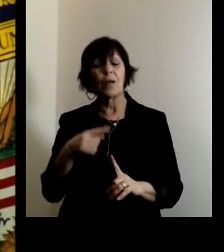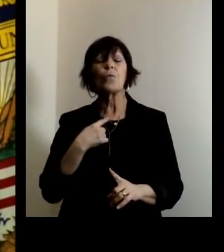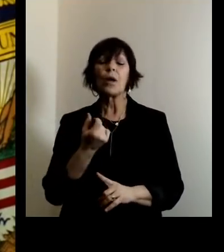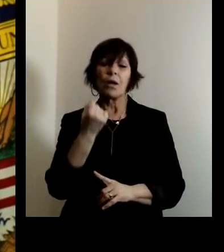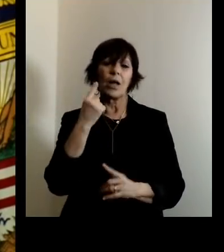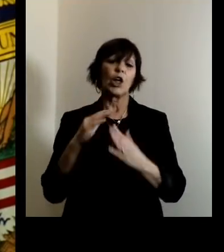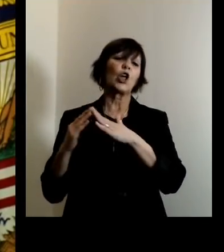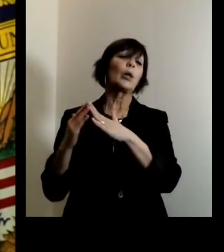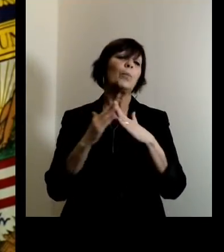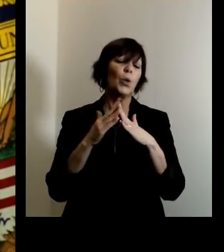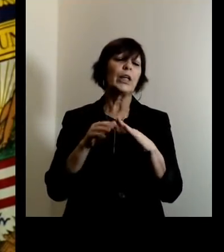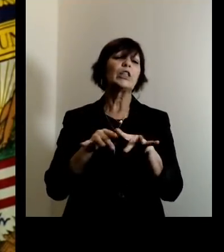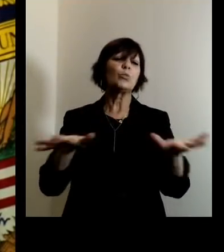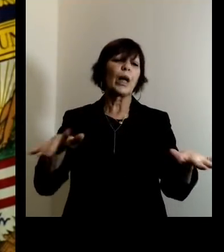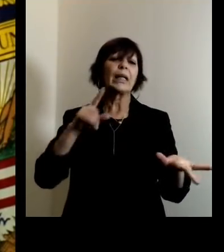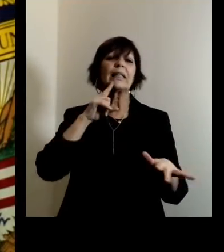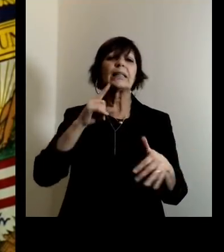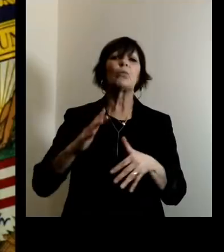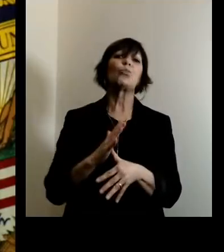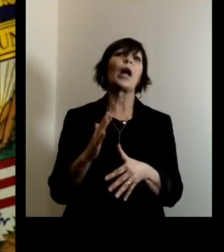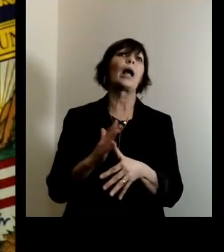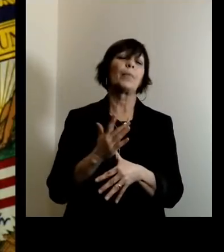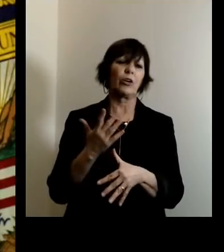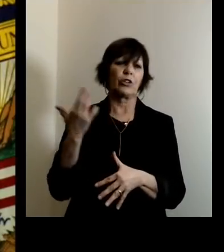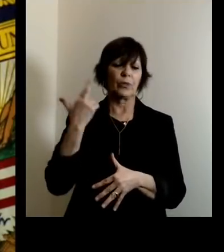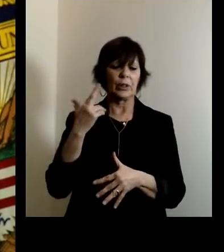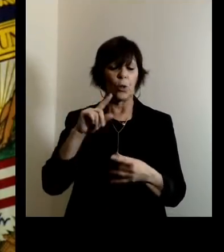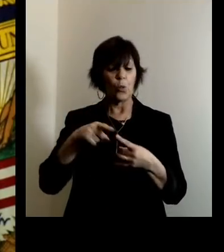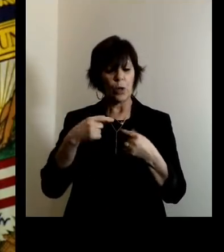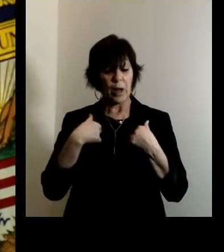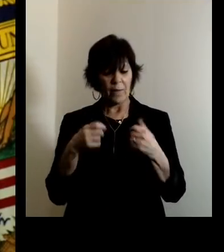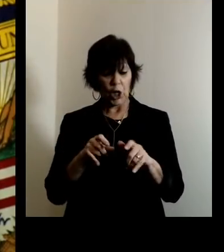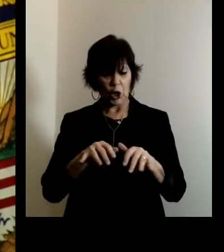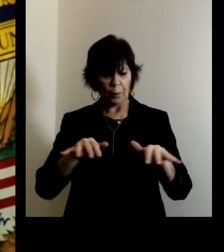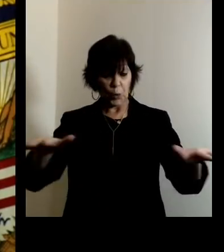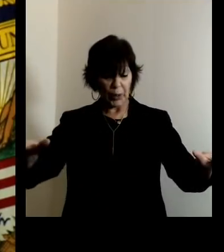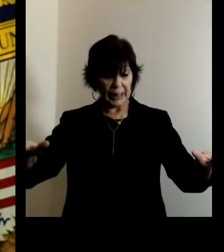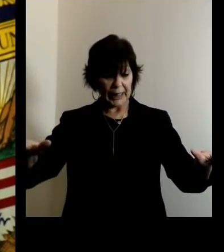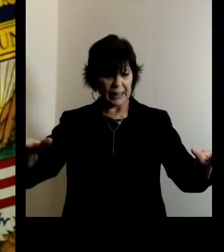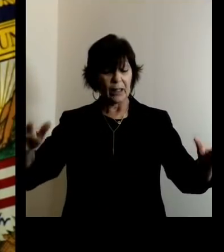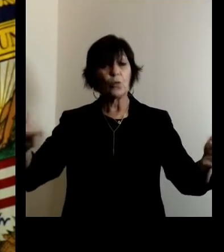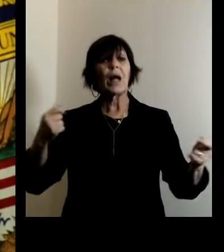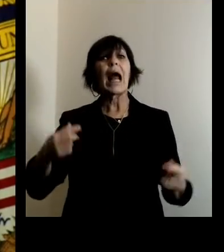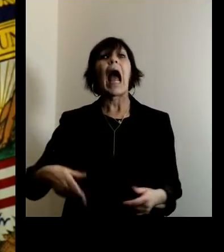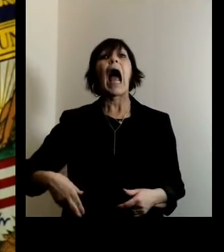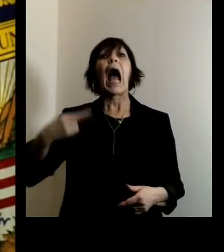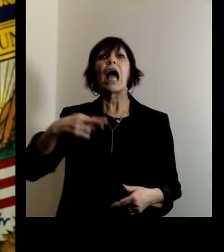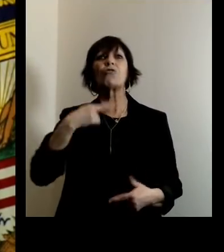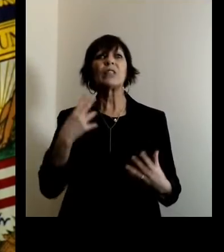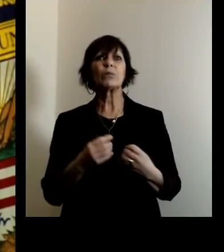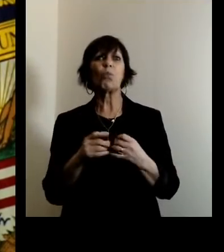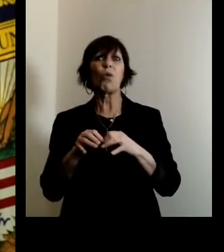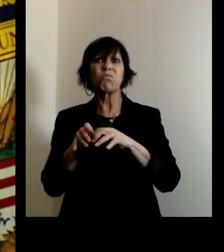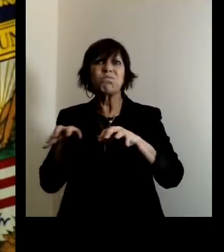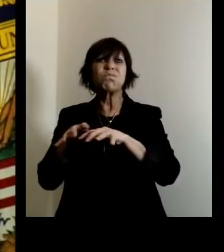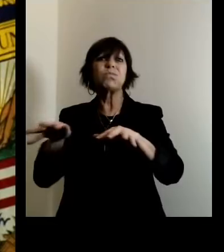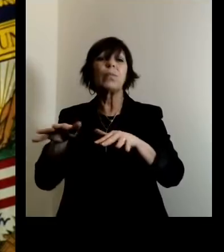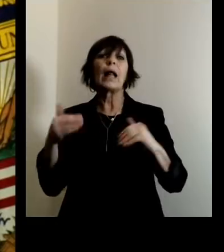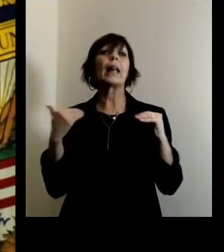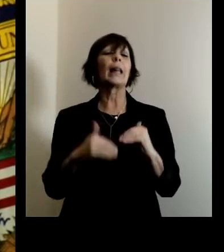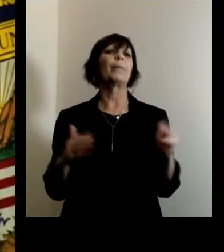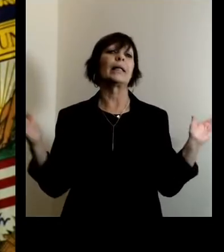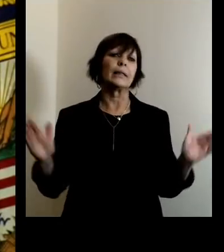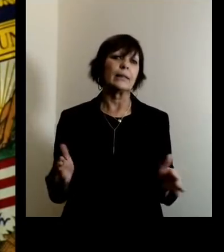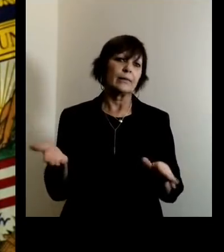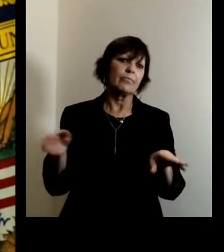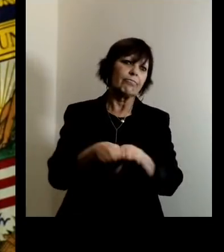spread is the primary driver. And when you have community spread, you want to take the ones that are highest risk of further transmission and limiting those. That's what New